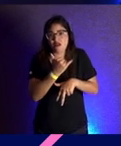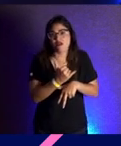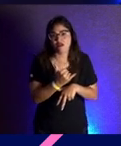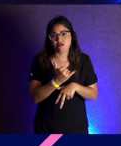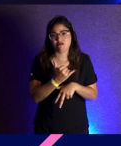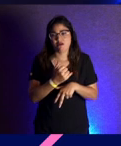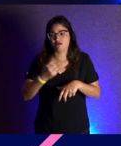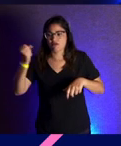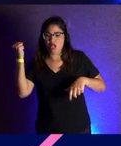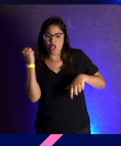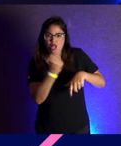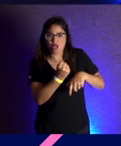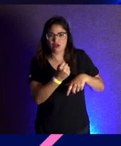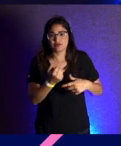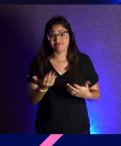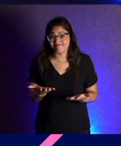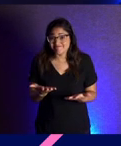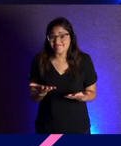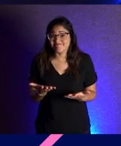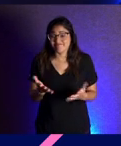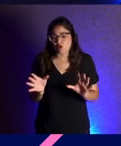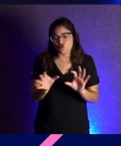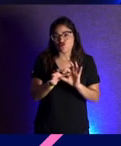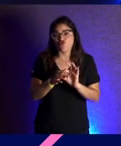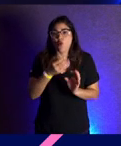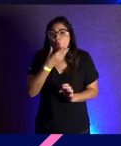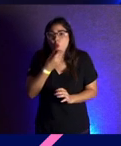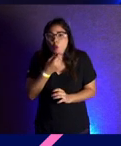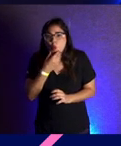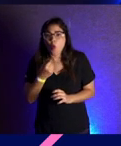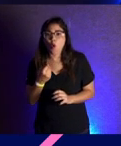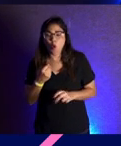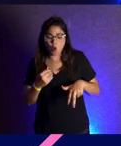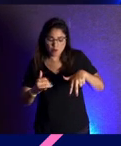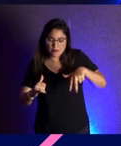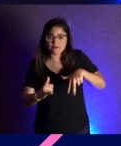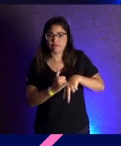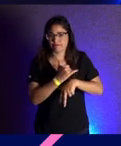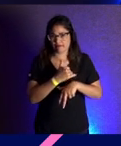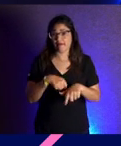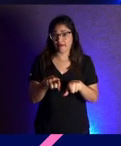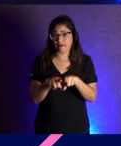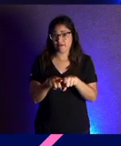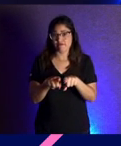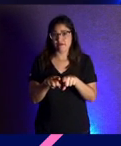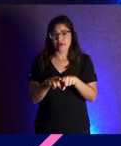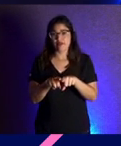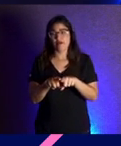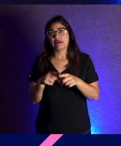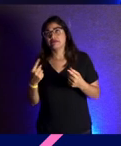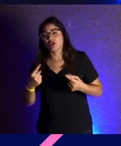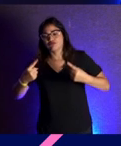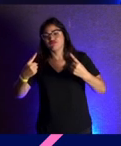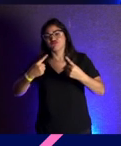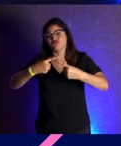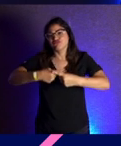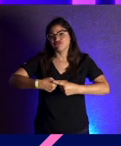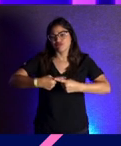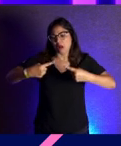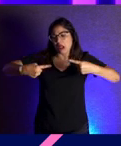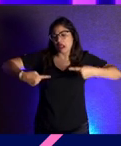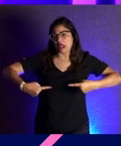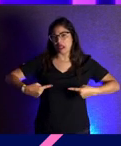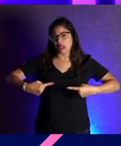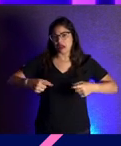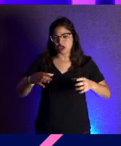Homicide victims are also victims of perpetrators who are family members or gang members or other people they know before the